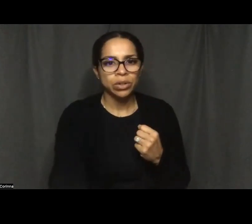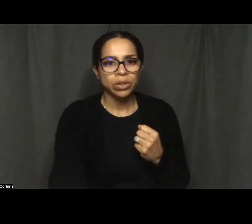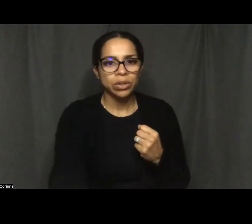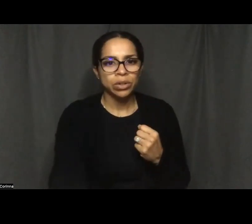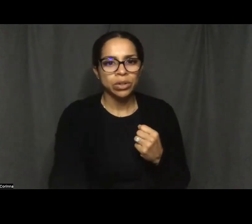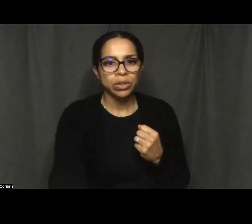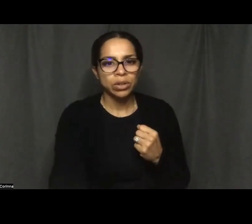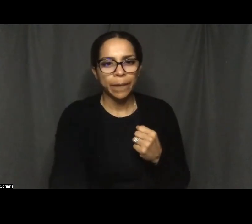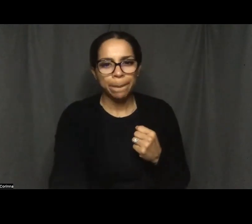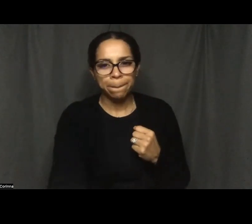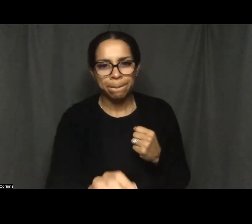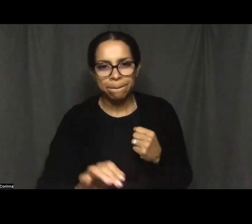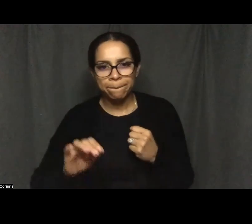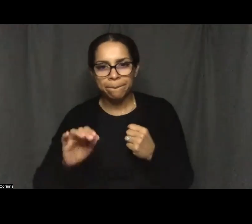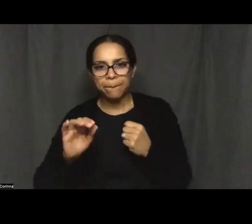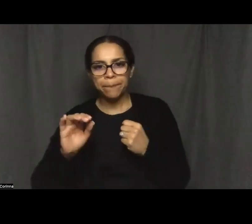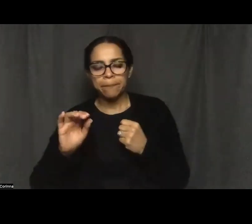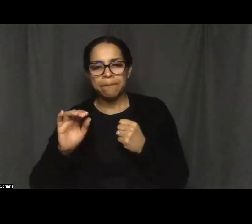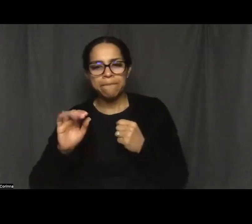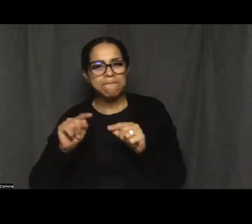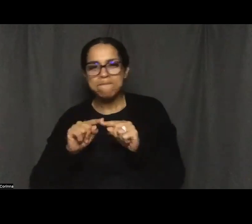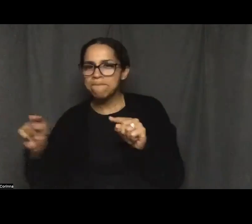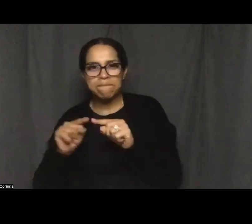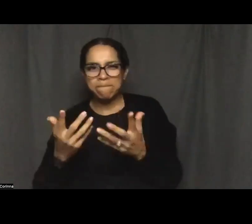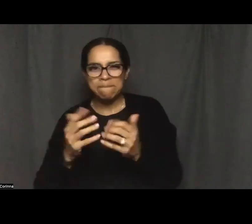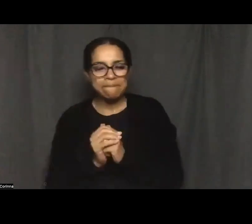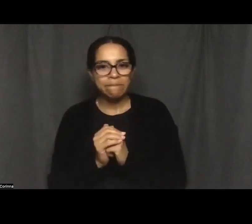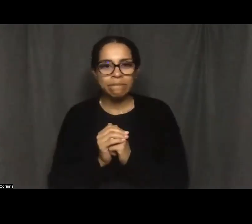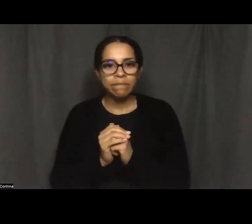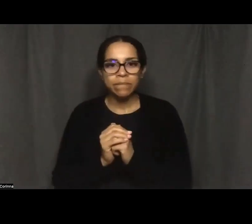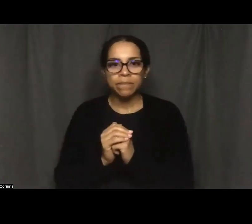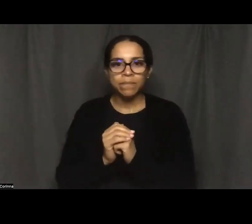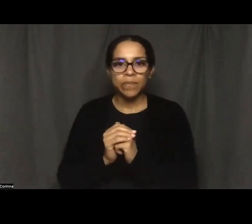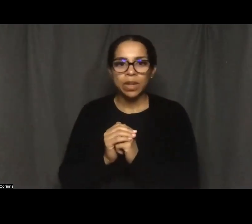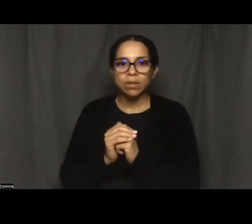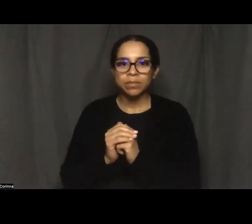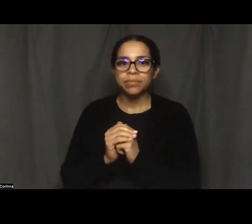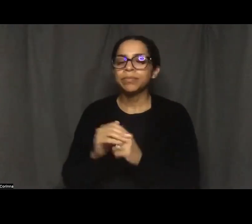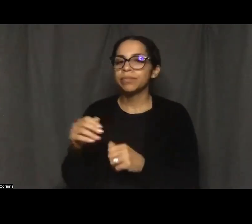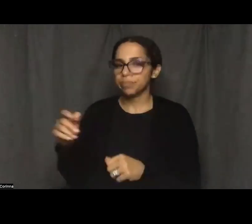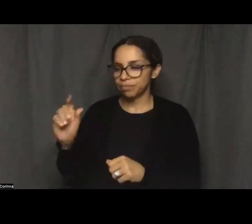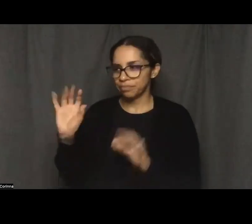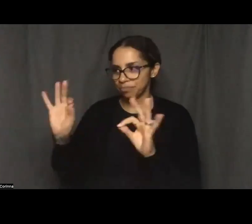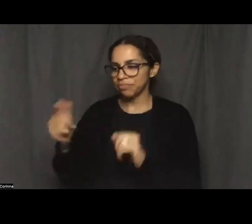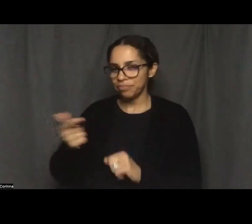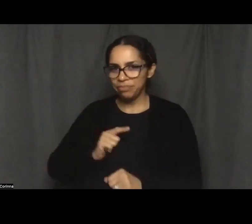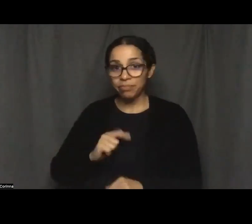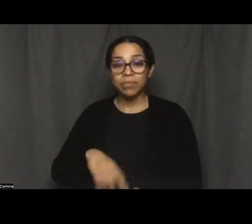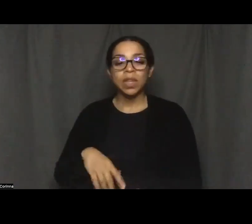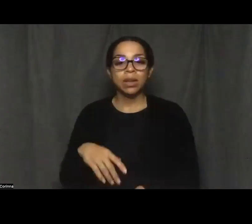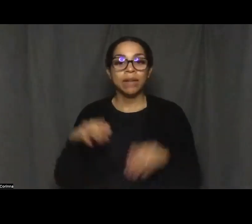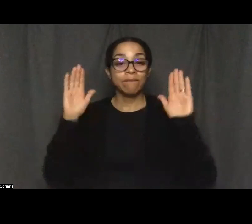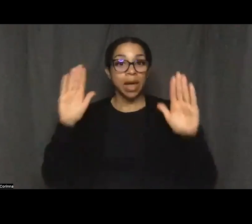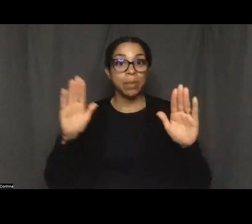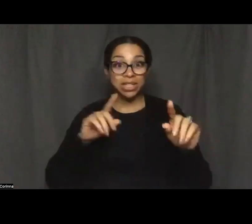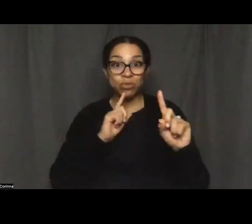I get to use this. Sorry, I'm waiting for a microphone. So as always, a fabulous report that has more questions